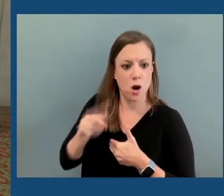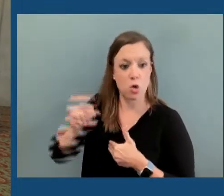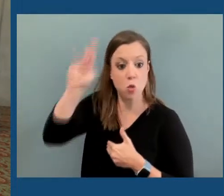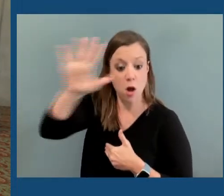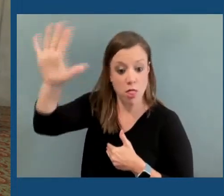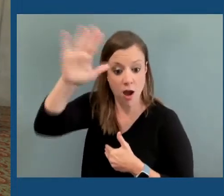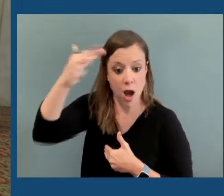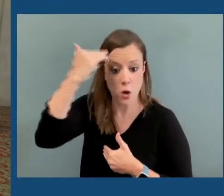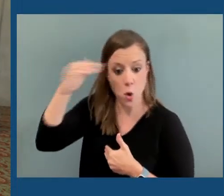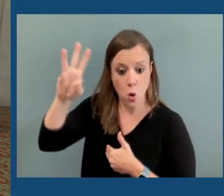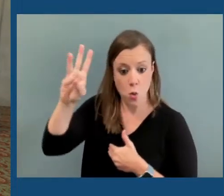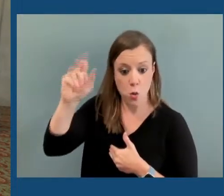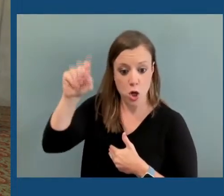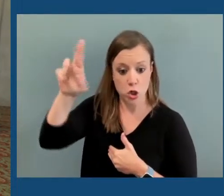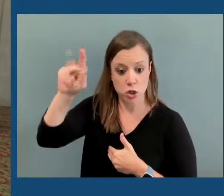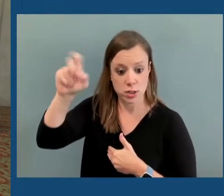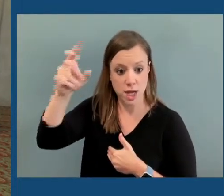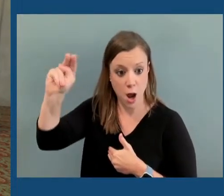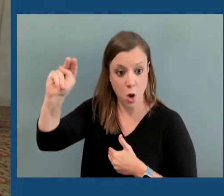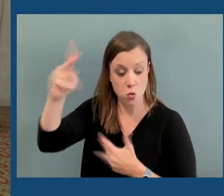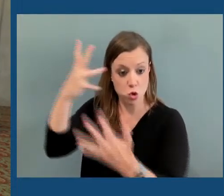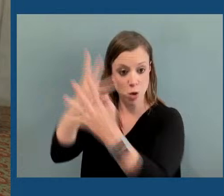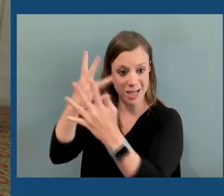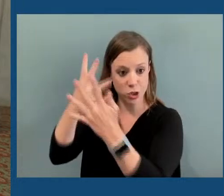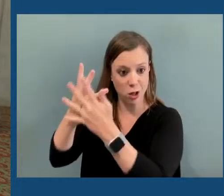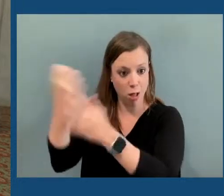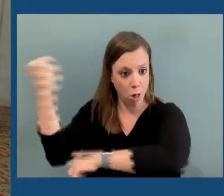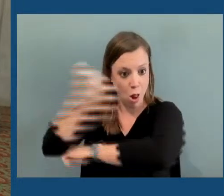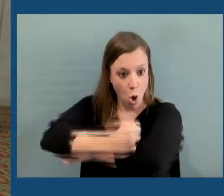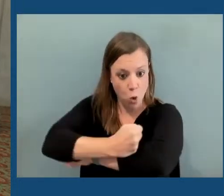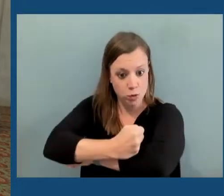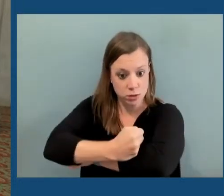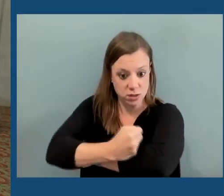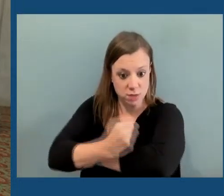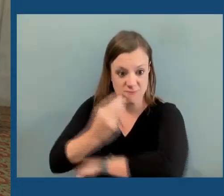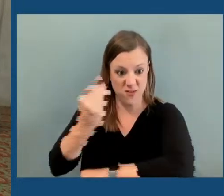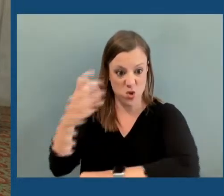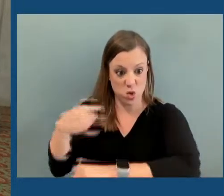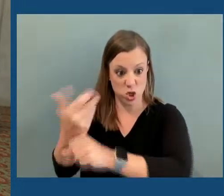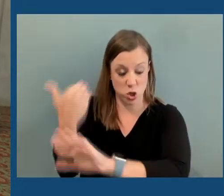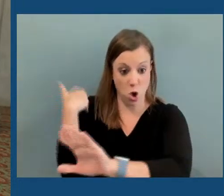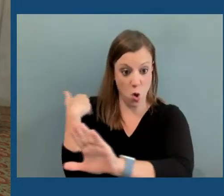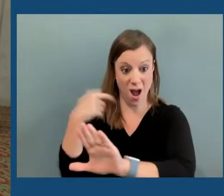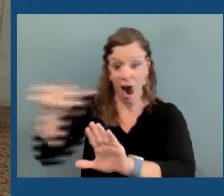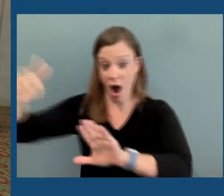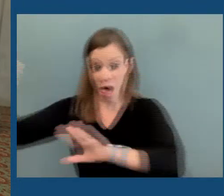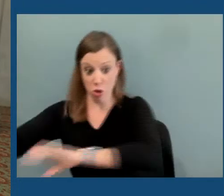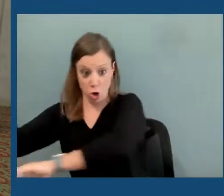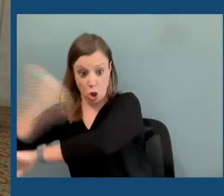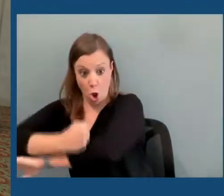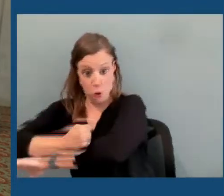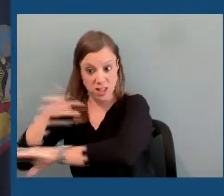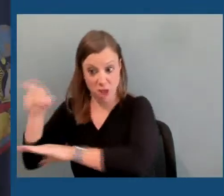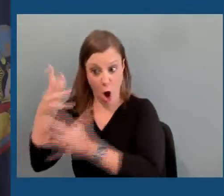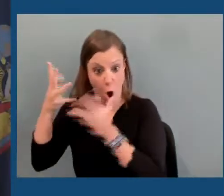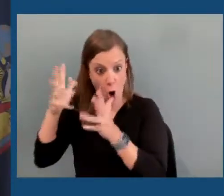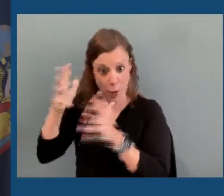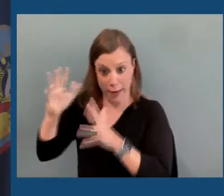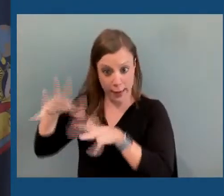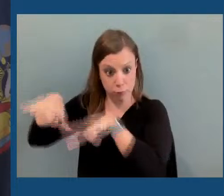closed a number of years ago. There have been other prisons closed after the fact that have moved further along in the redevelopment pathway. You know what's